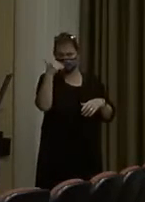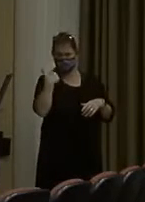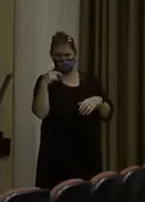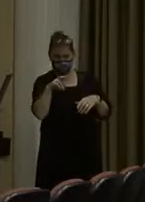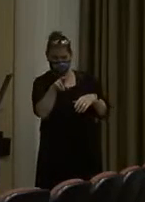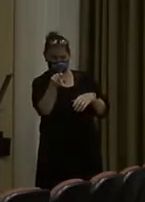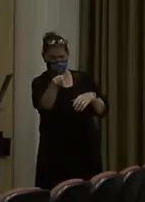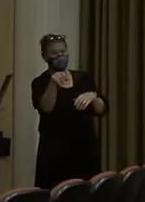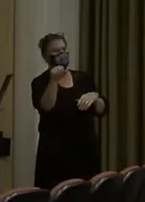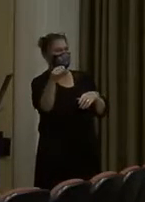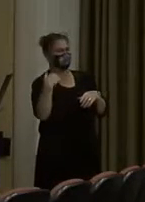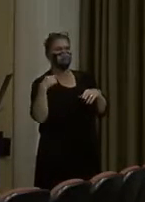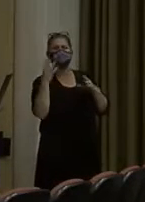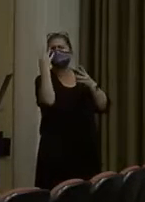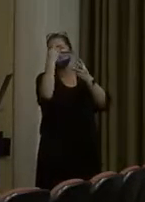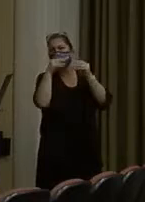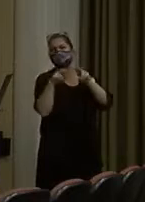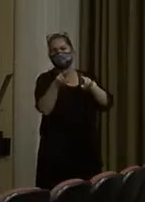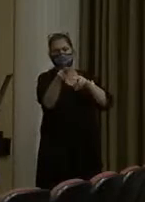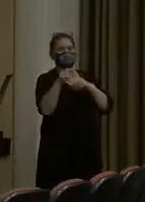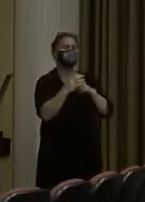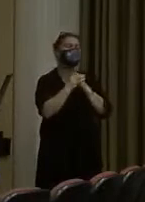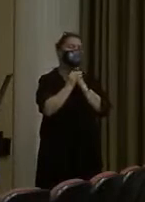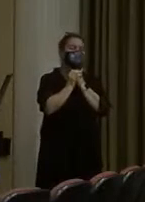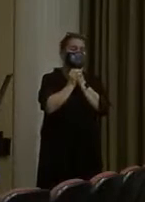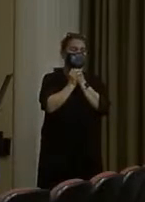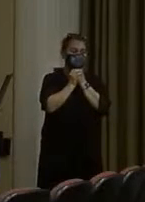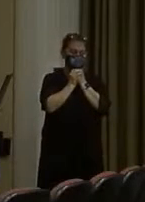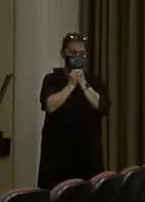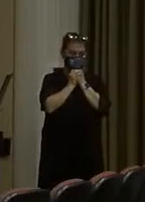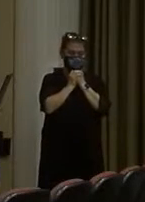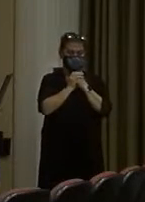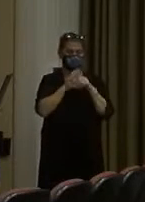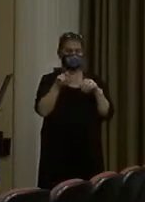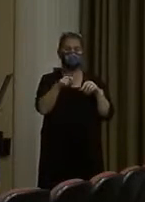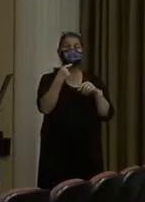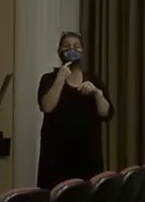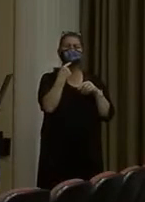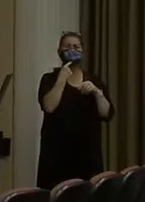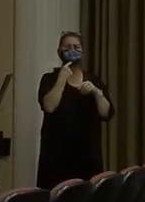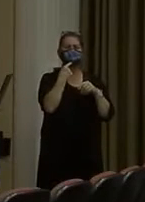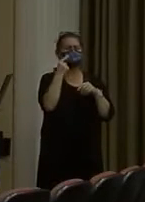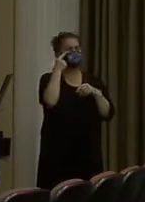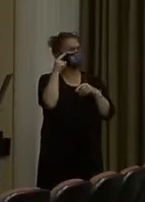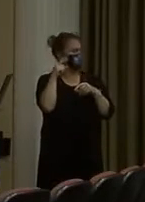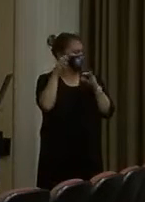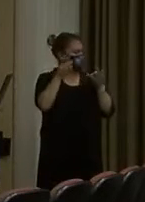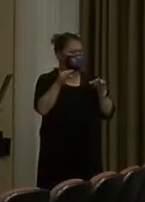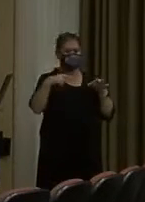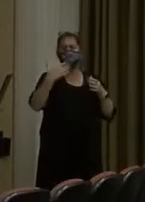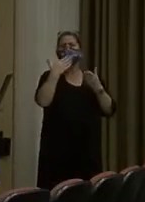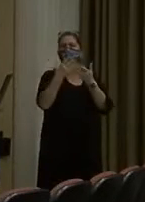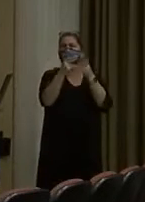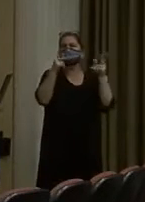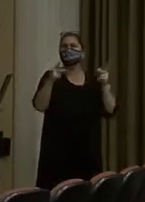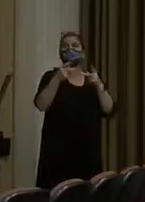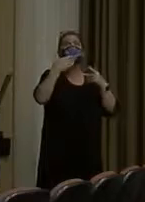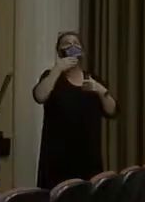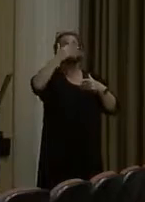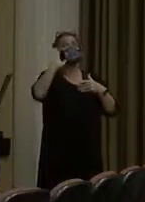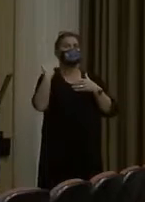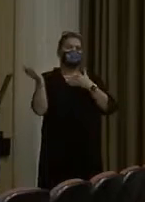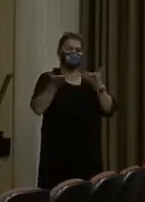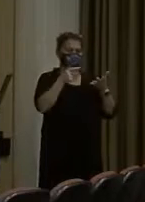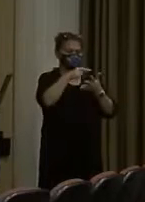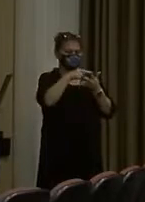you? Yep, beautiful river. And she says, I think this is a good spot. So thank God we came prepared.